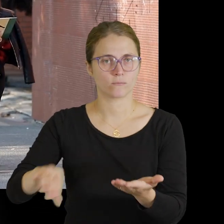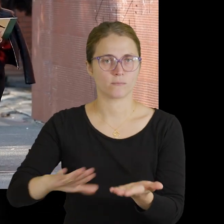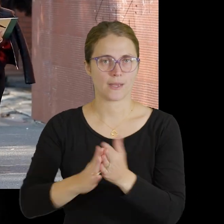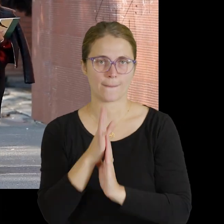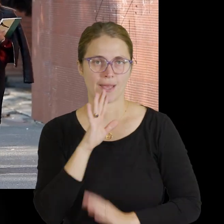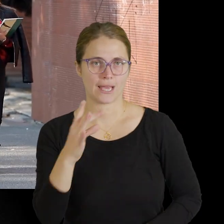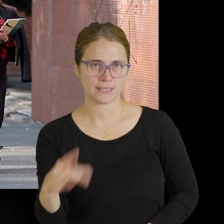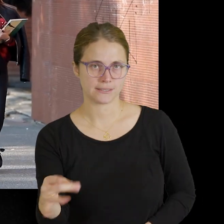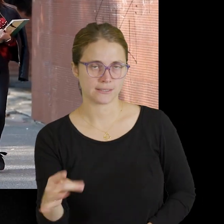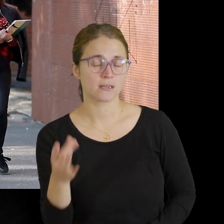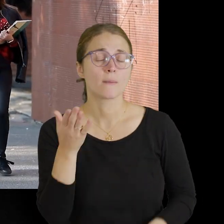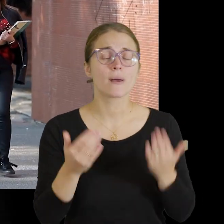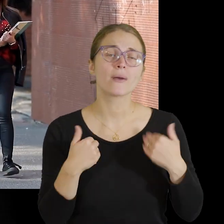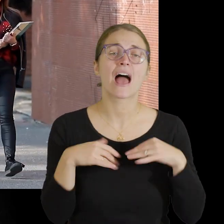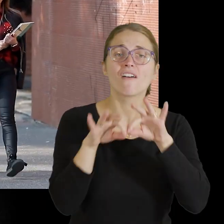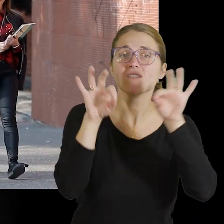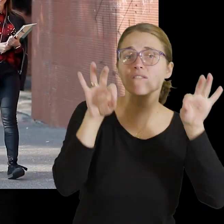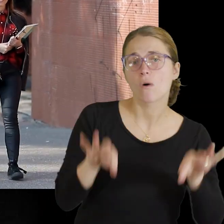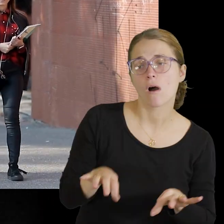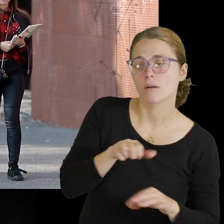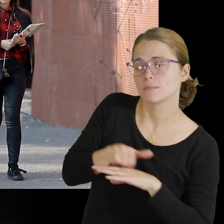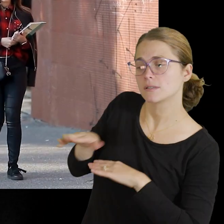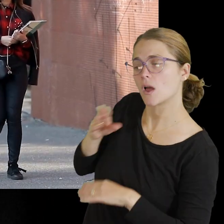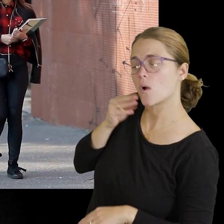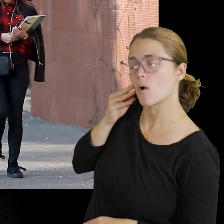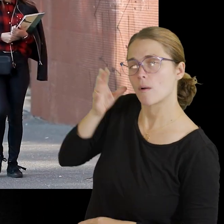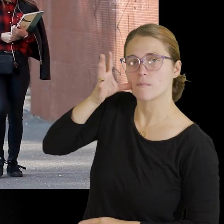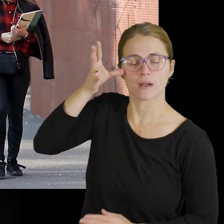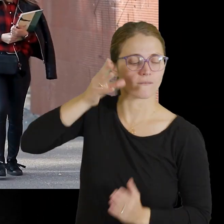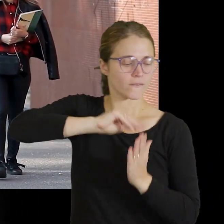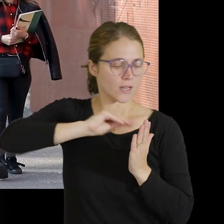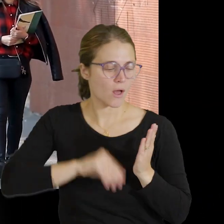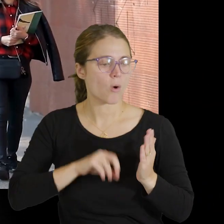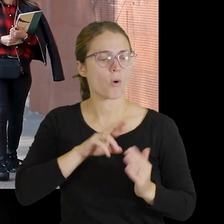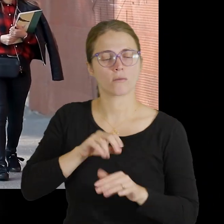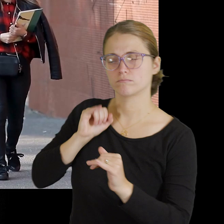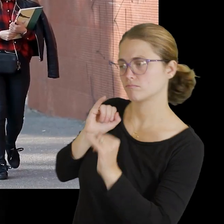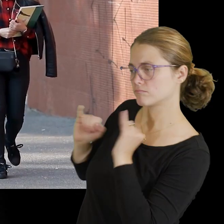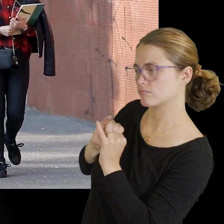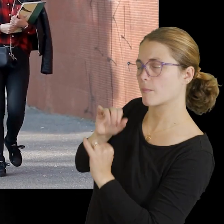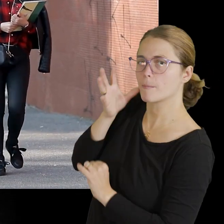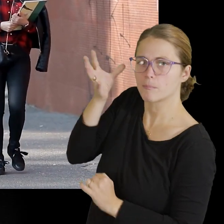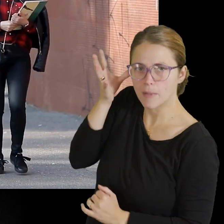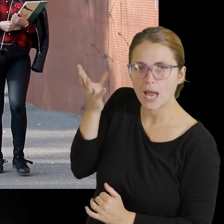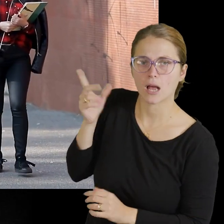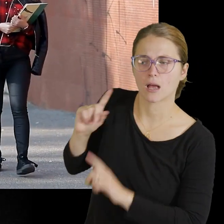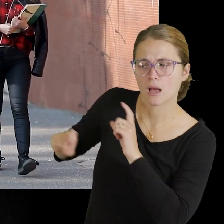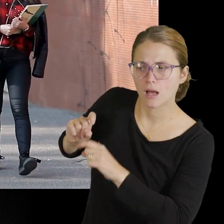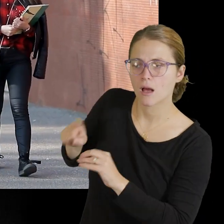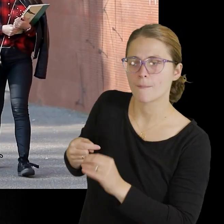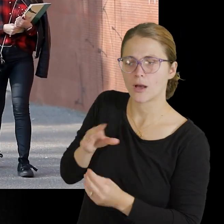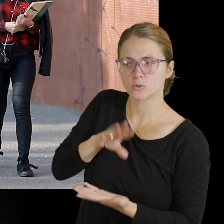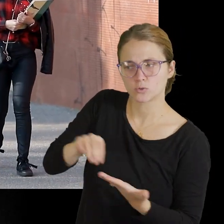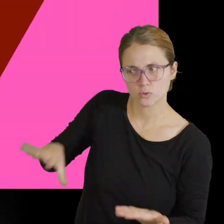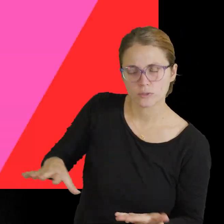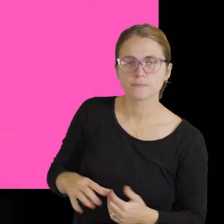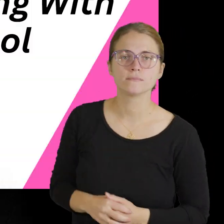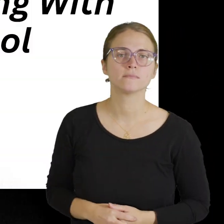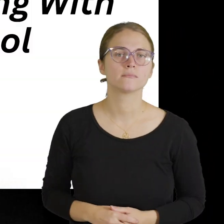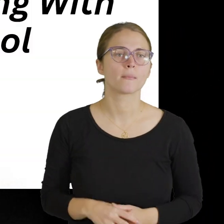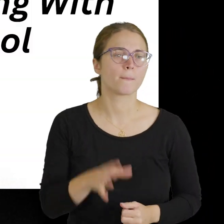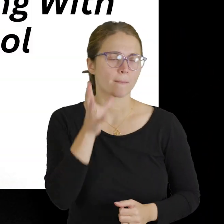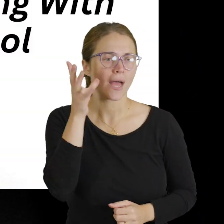can fill out or interview parents about their students. Parents can also provide input on transition services during IEP meetings.